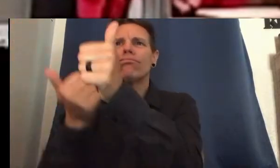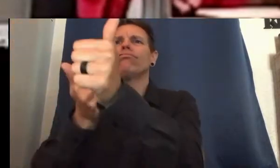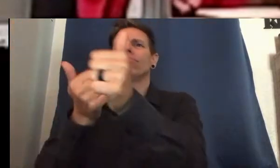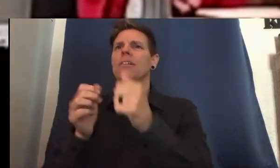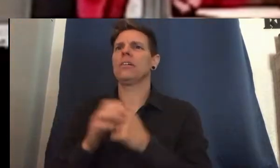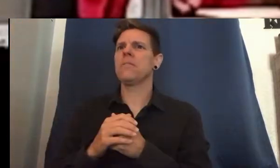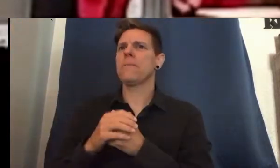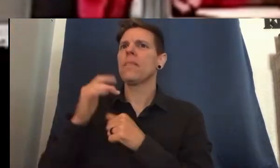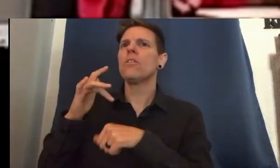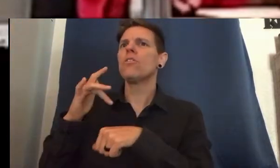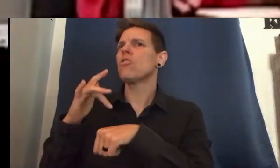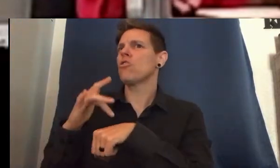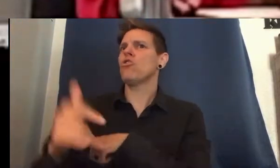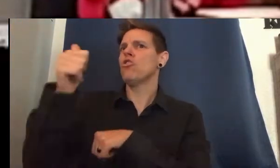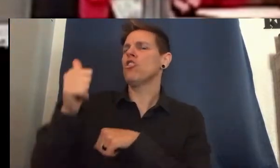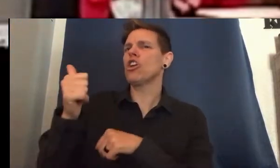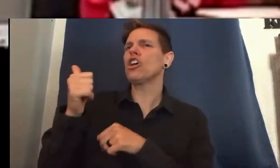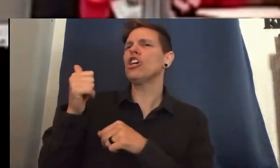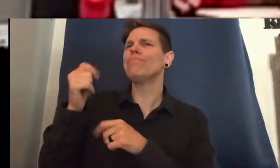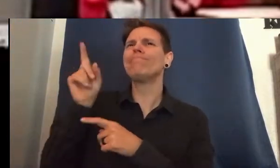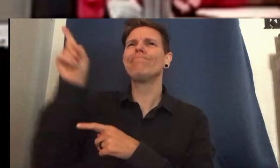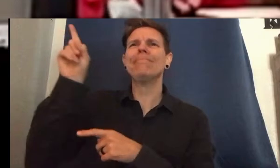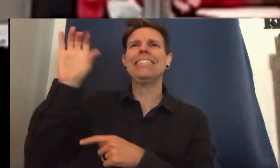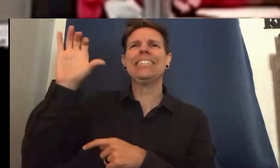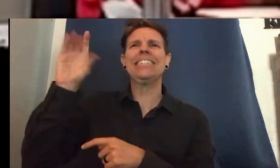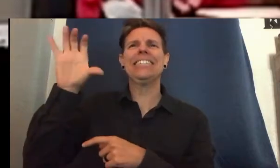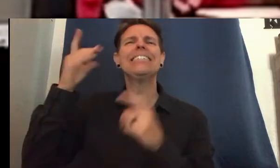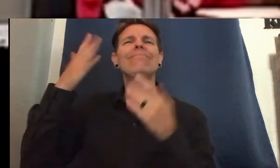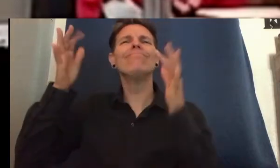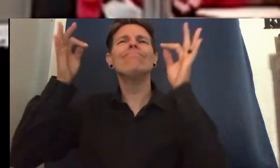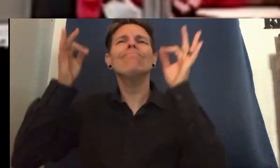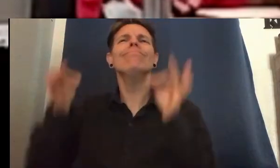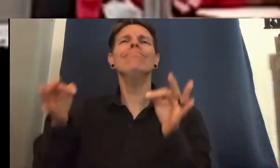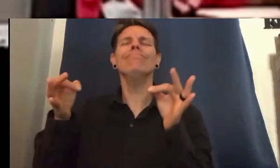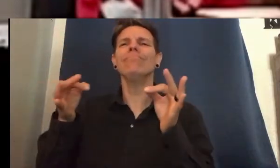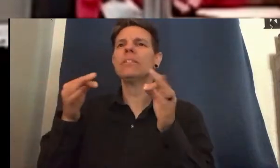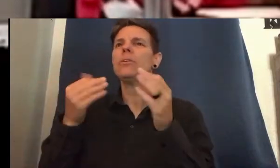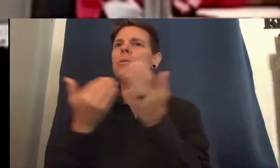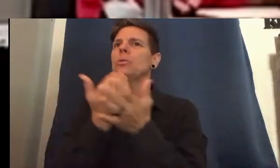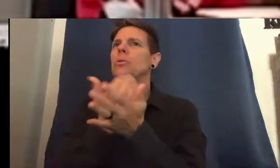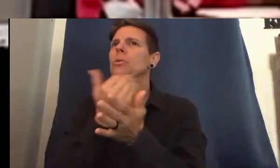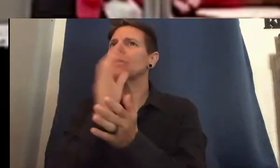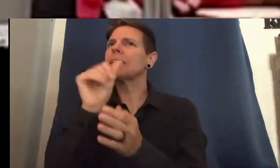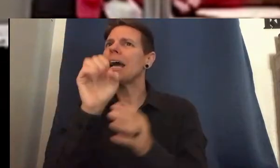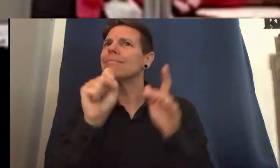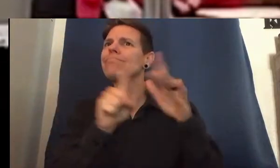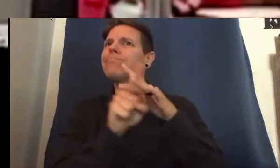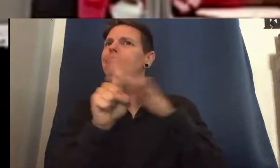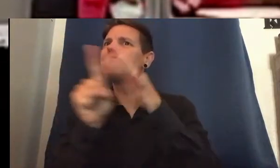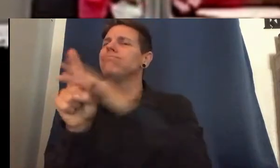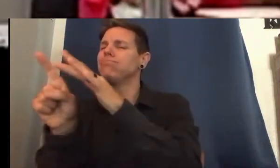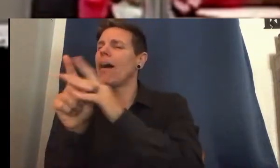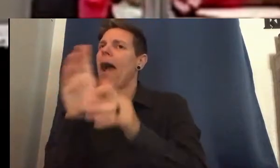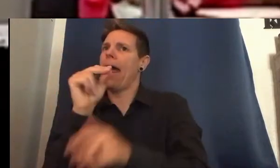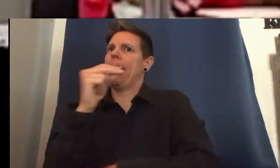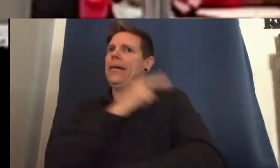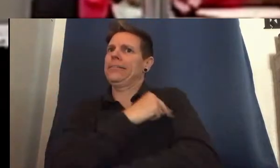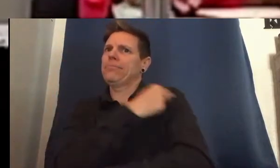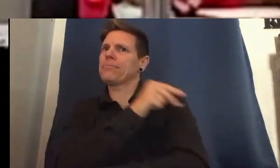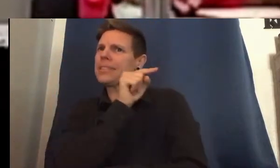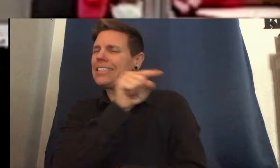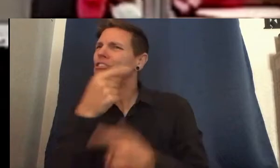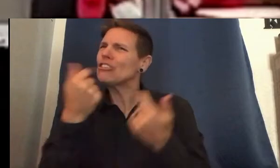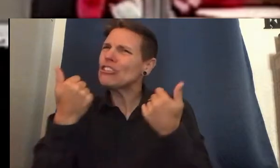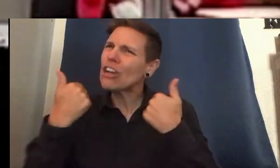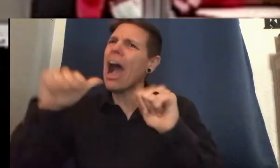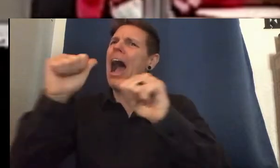made a decision not to track breakthrough cases except for hospitalizations and deaths. Since that time, CDPHE is trying to get better at tracking